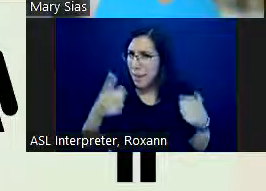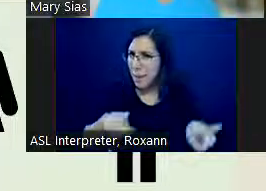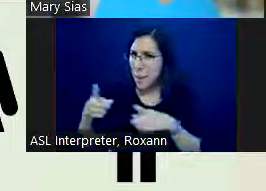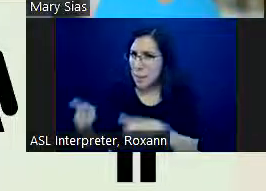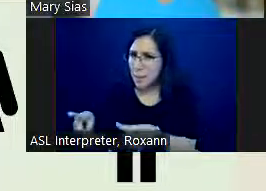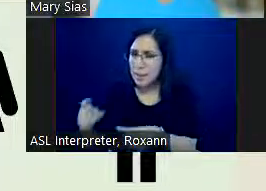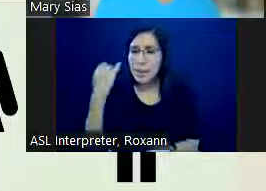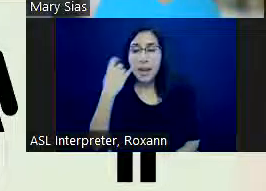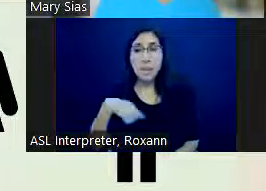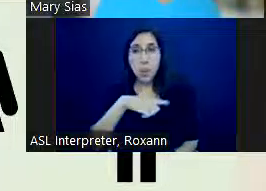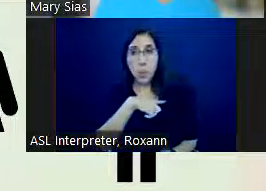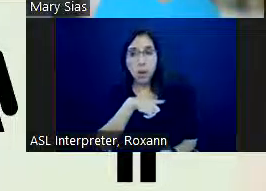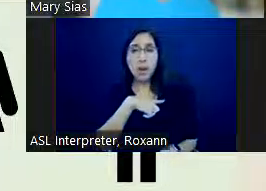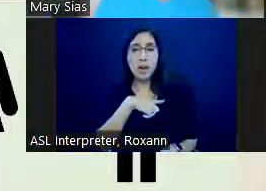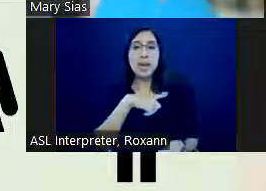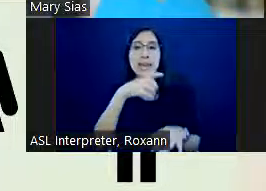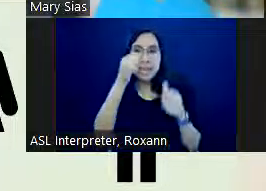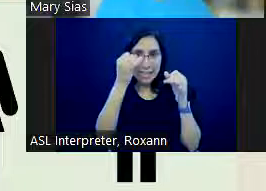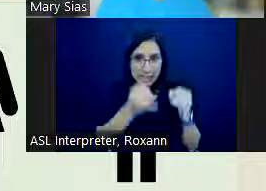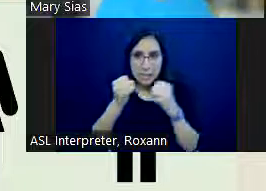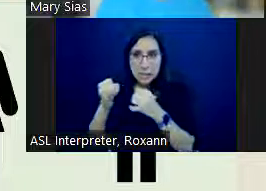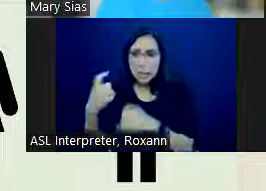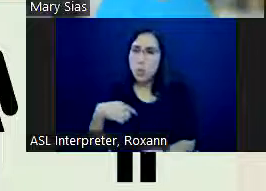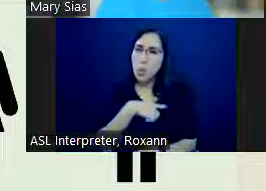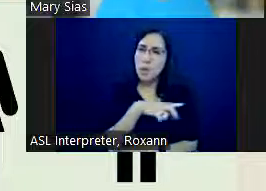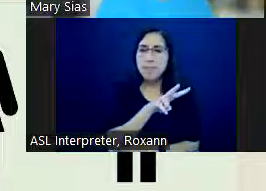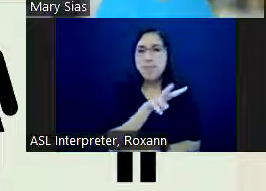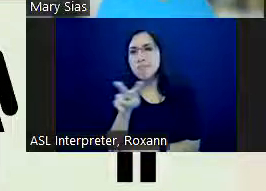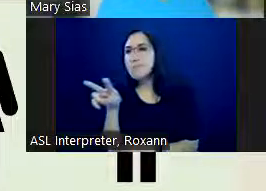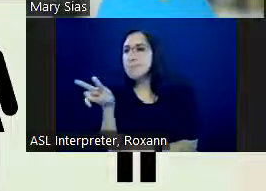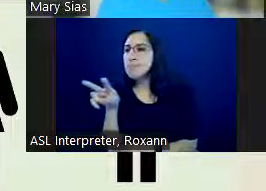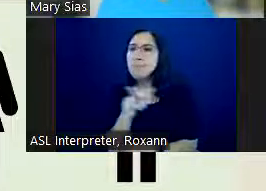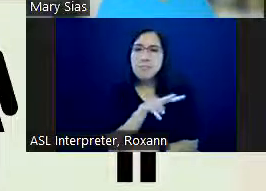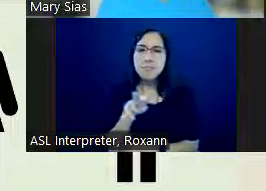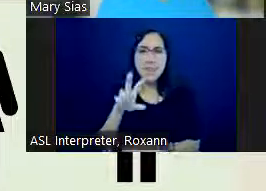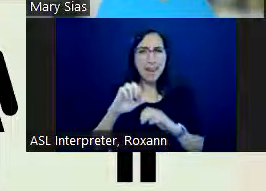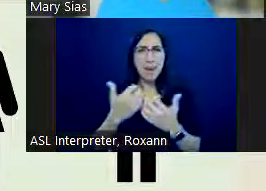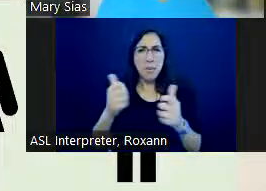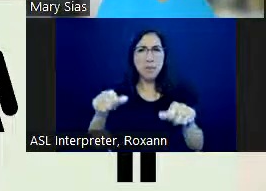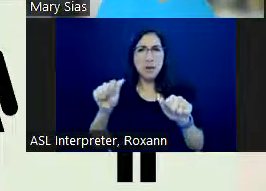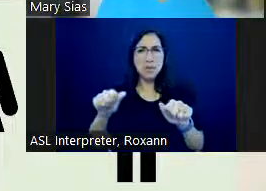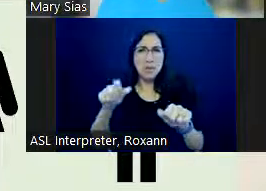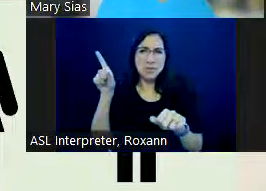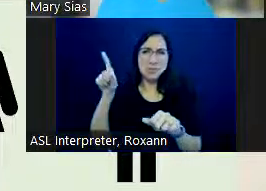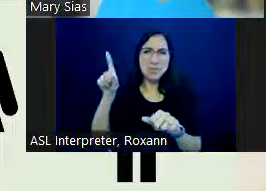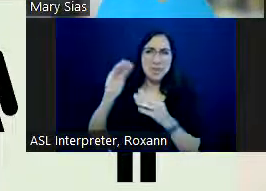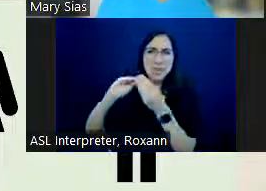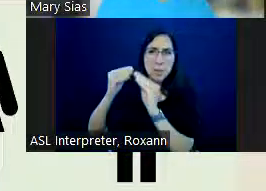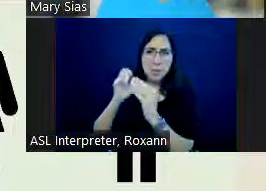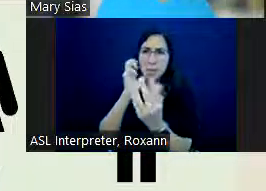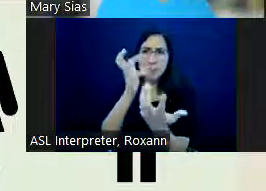looking at each person individually, how did we get to this point? Next slide.